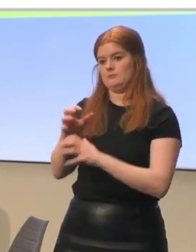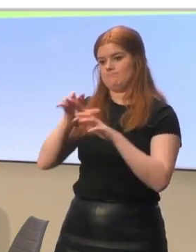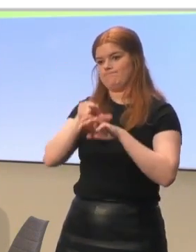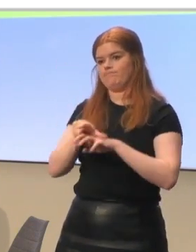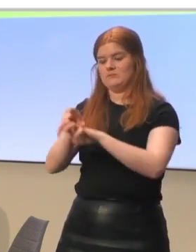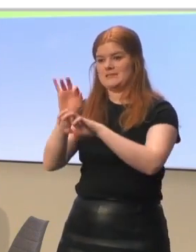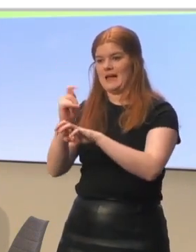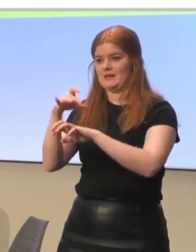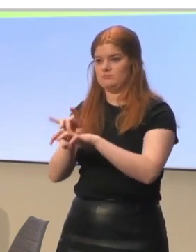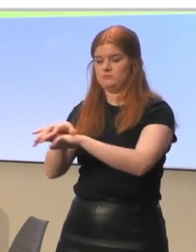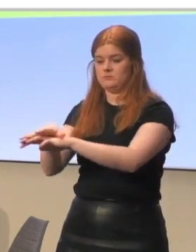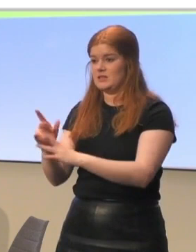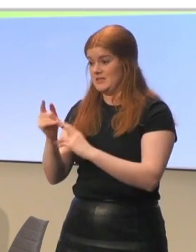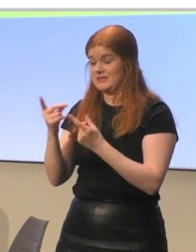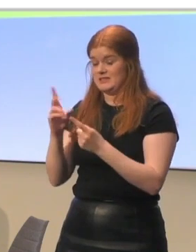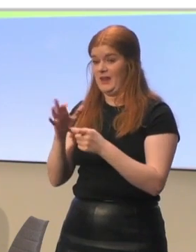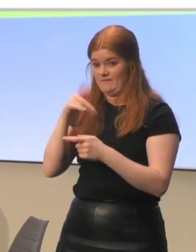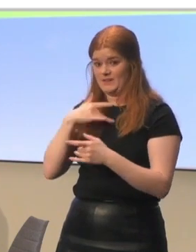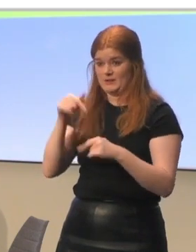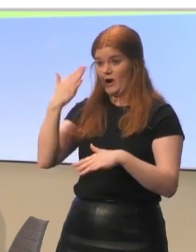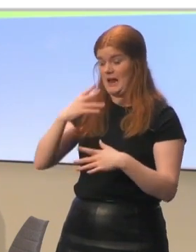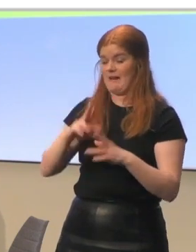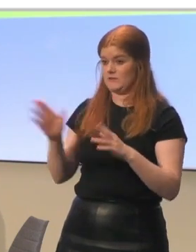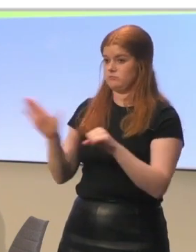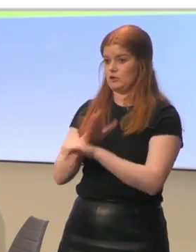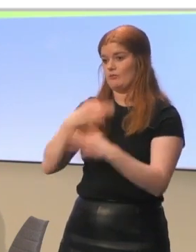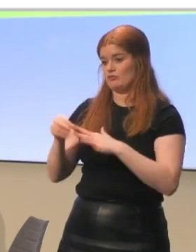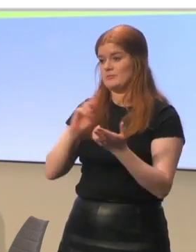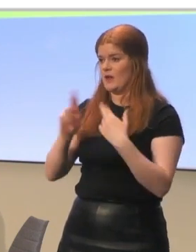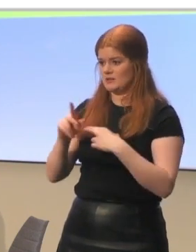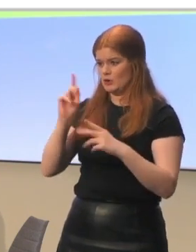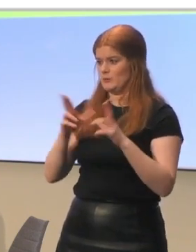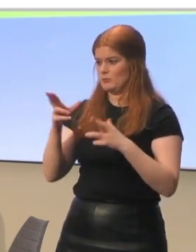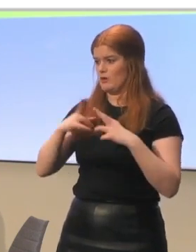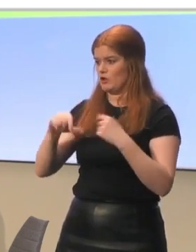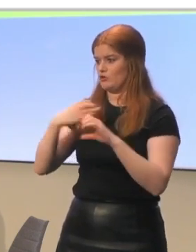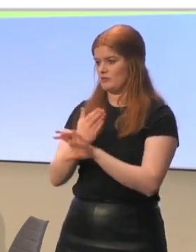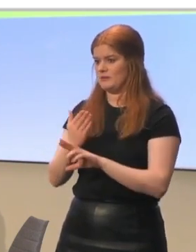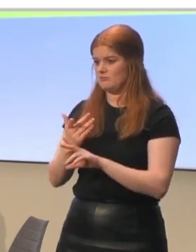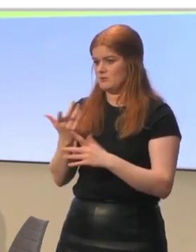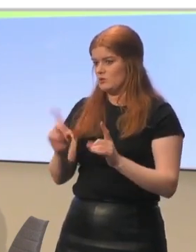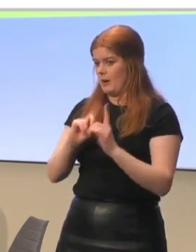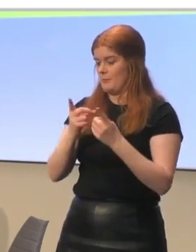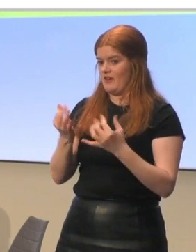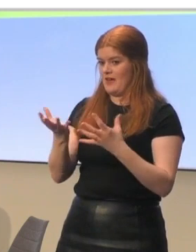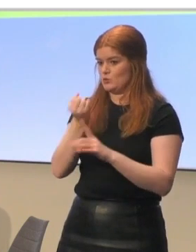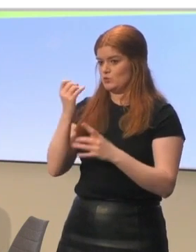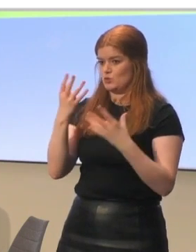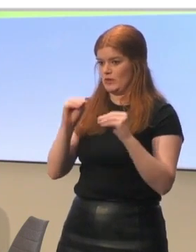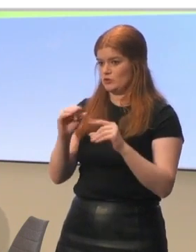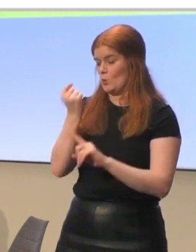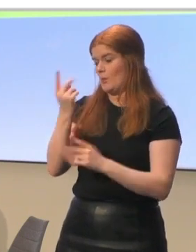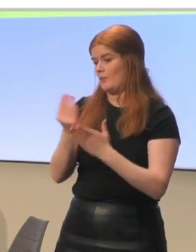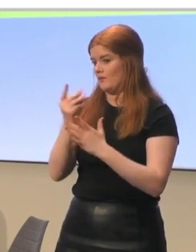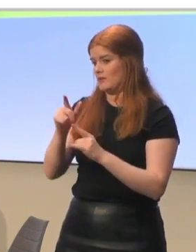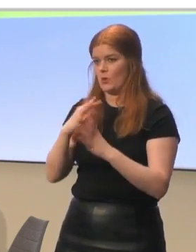response. And in fairness, I think we should be proud of it as a country. And the Department of Education took one piece of that, which was the whole